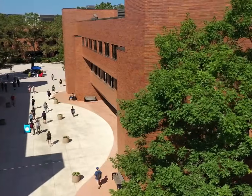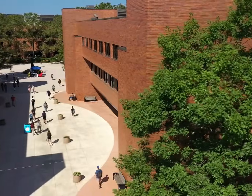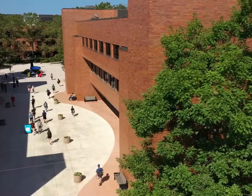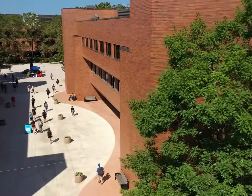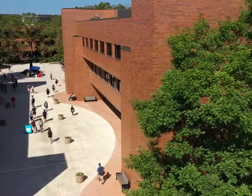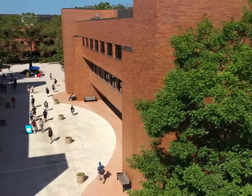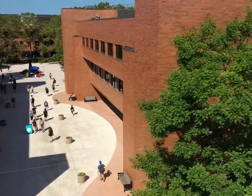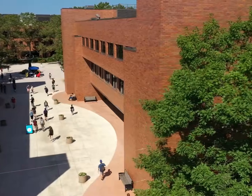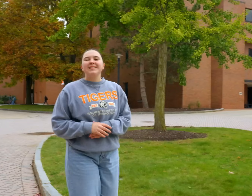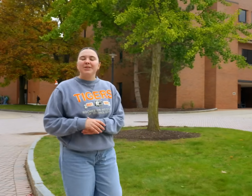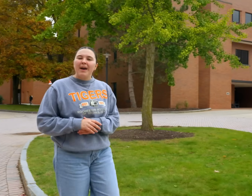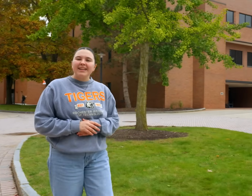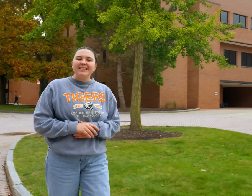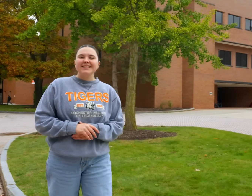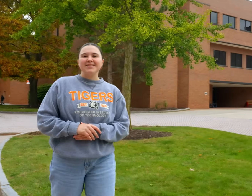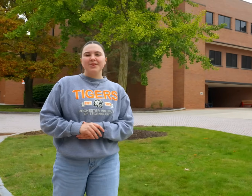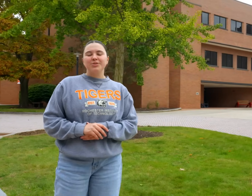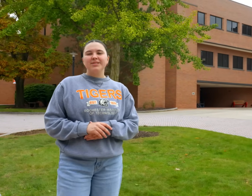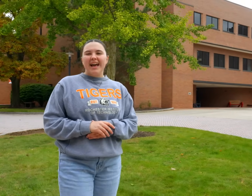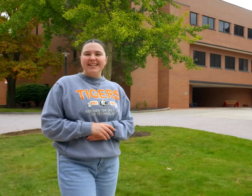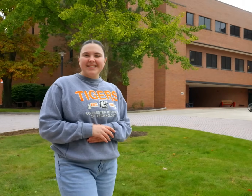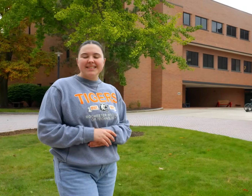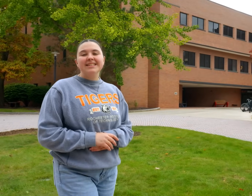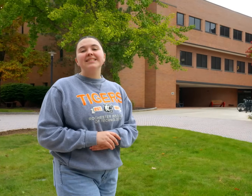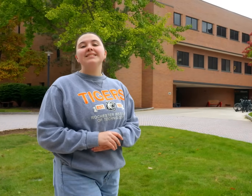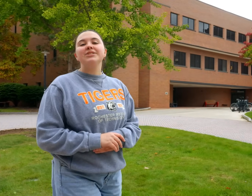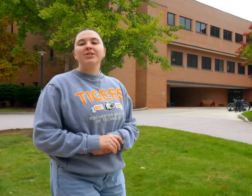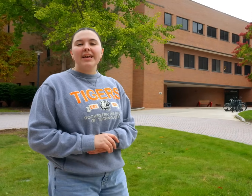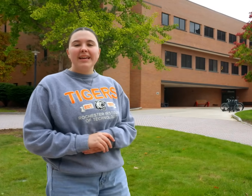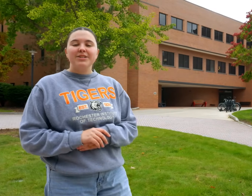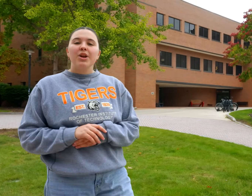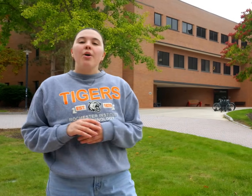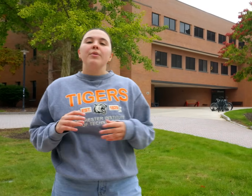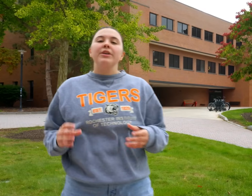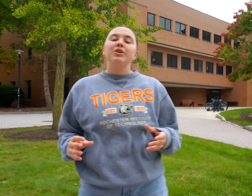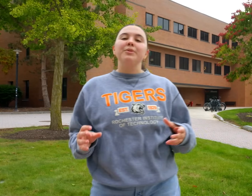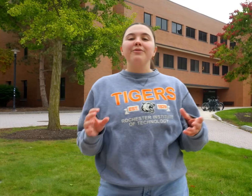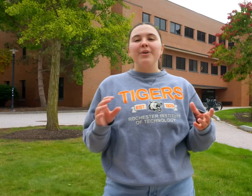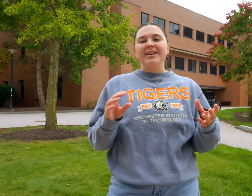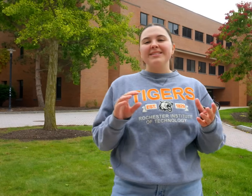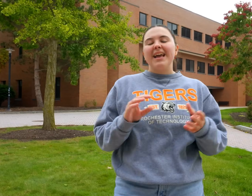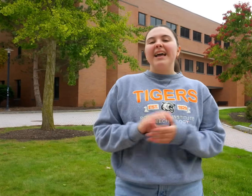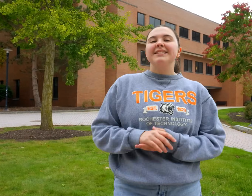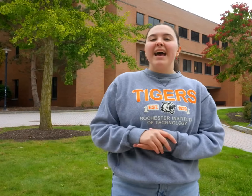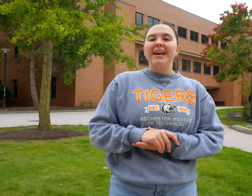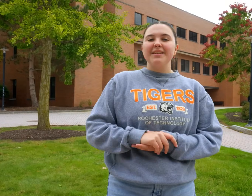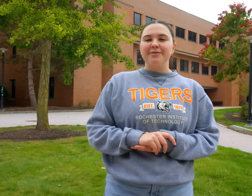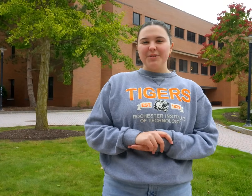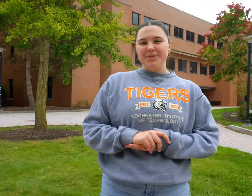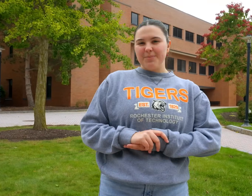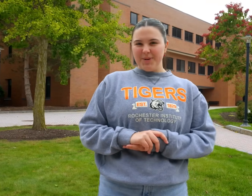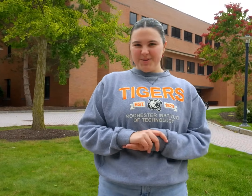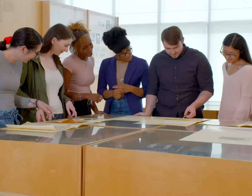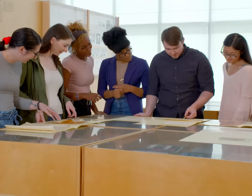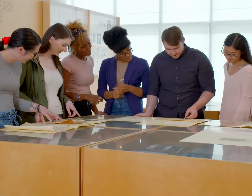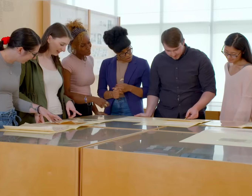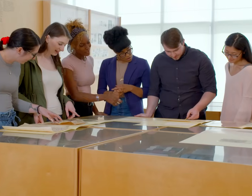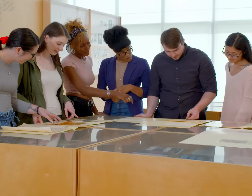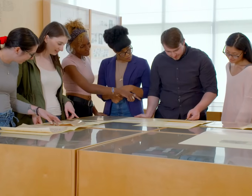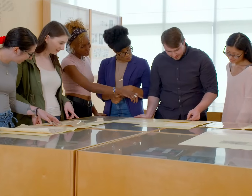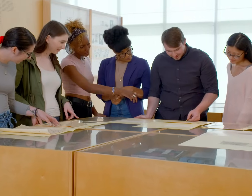The College of Liberal Arts brings the humanities and social sciences into the digital age with a human-focused and tech-infused